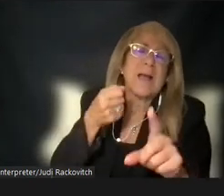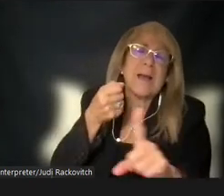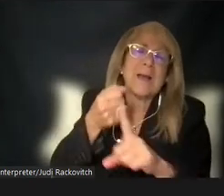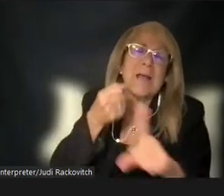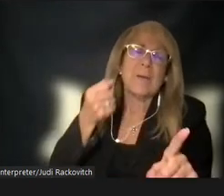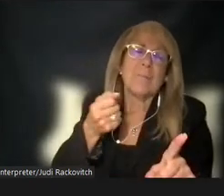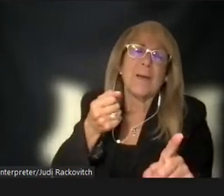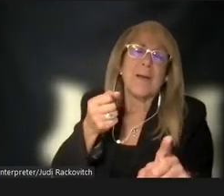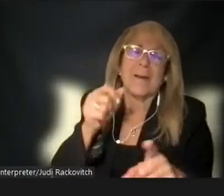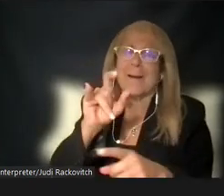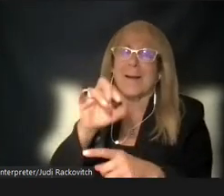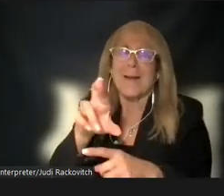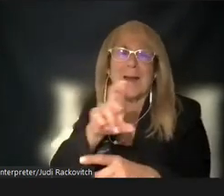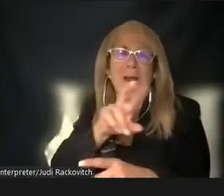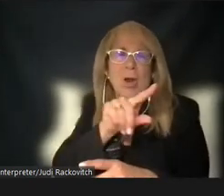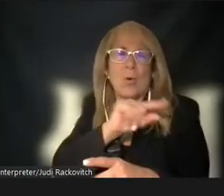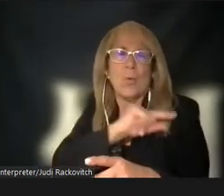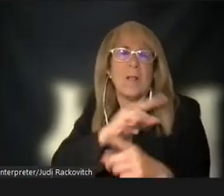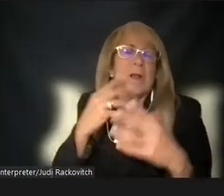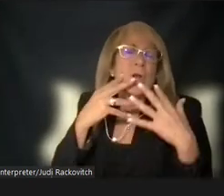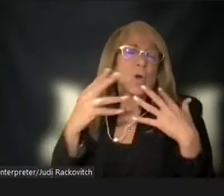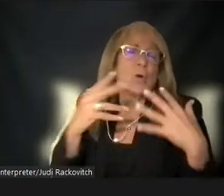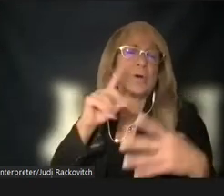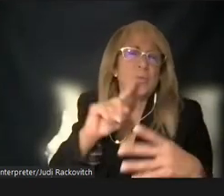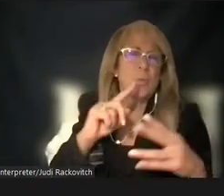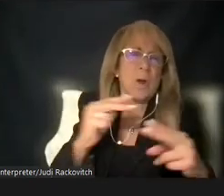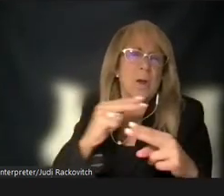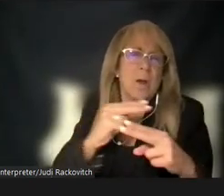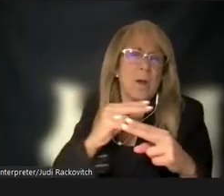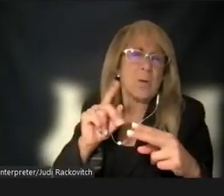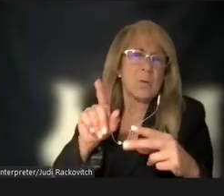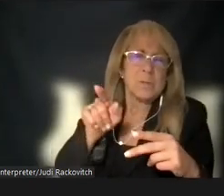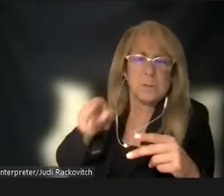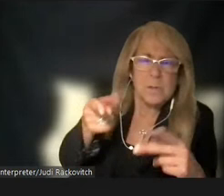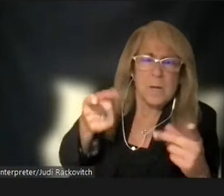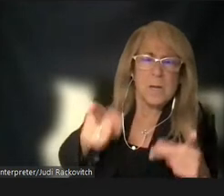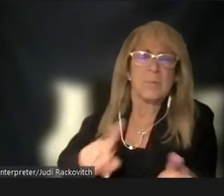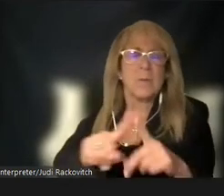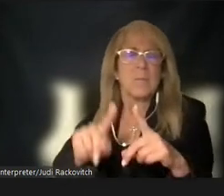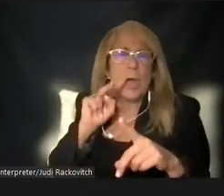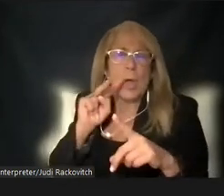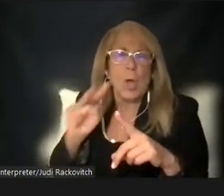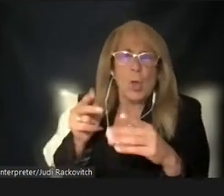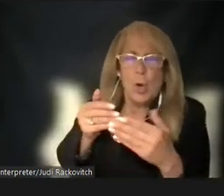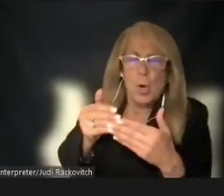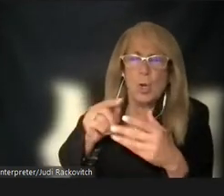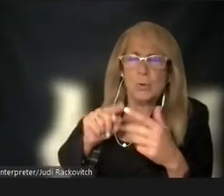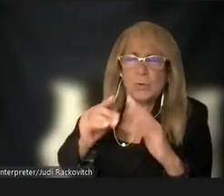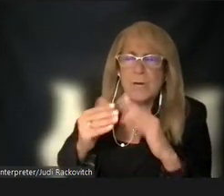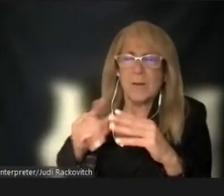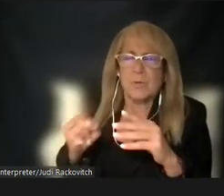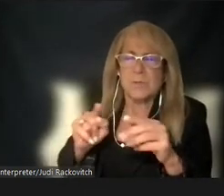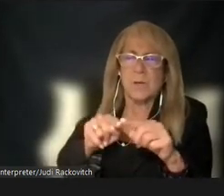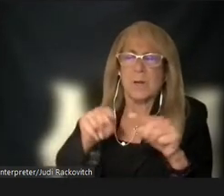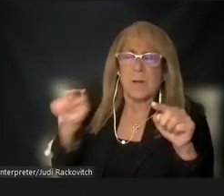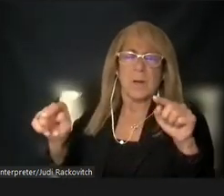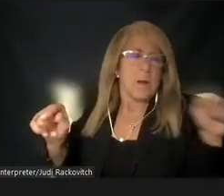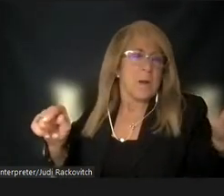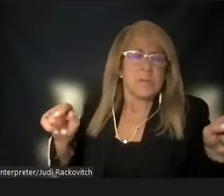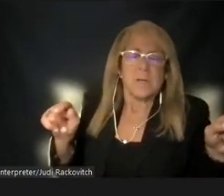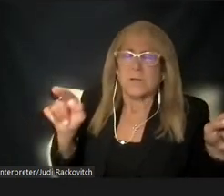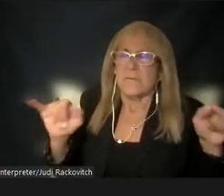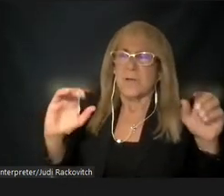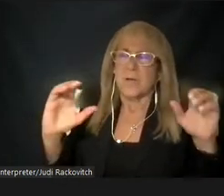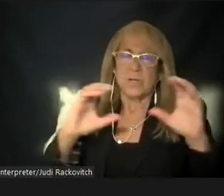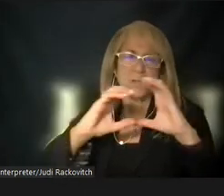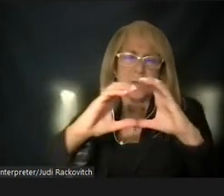the neighborhoods where the highways are located. However, we will be looking more closely at the neighborhoods adjacent to both sides of the tunnels. Preliminary analysis shows that